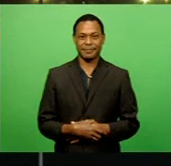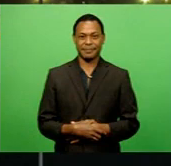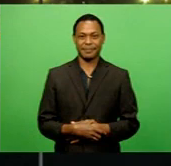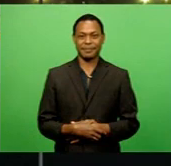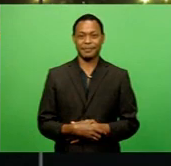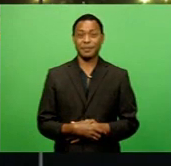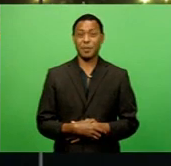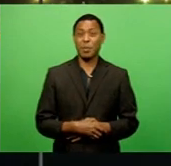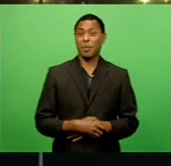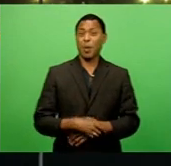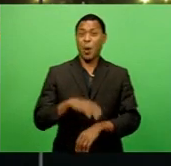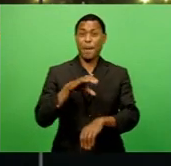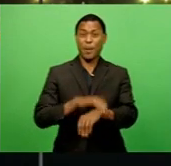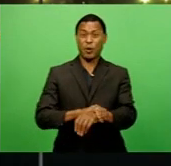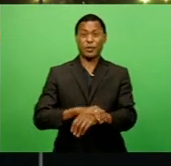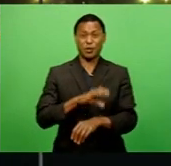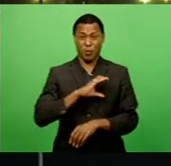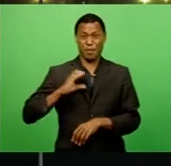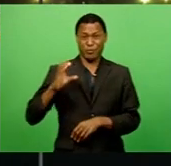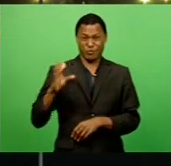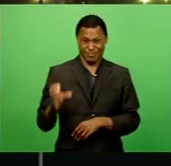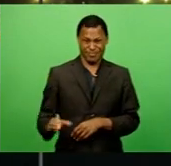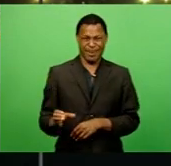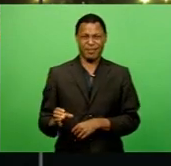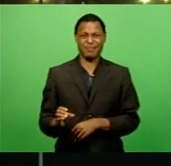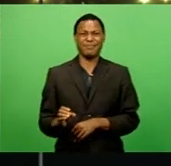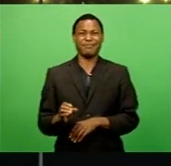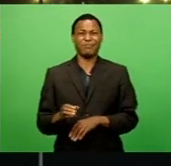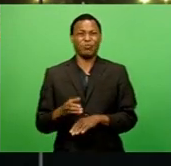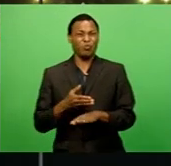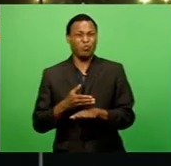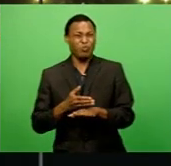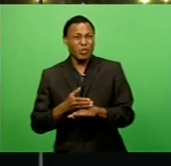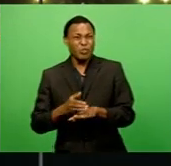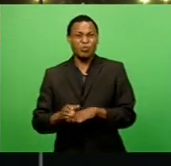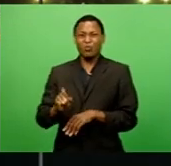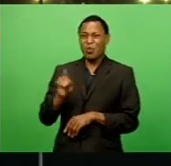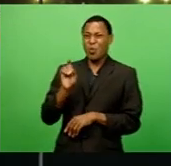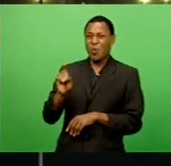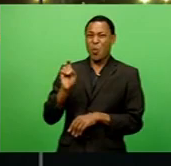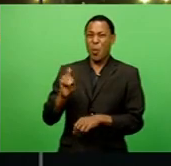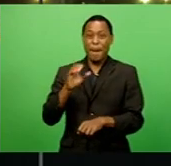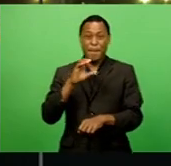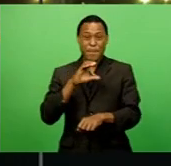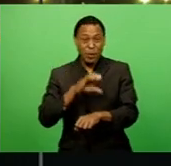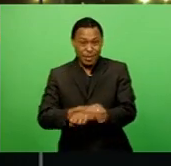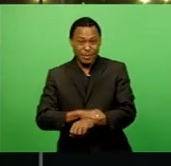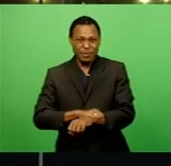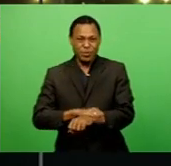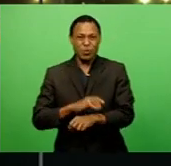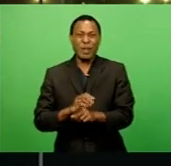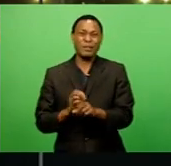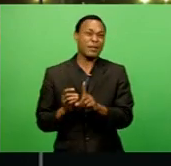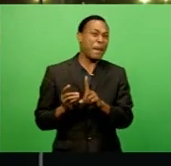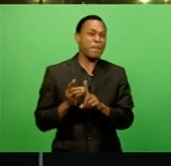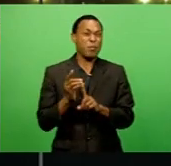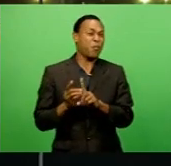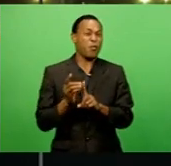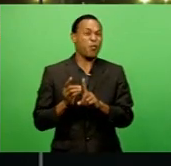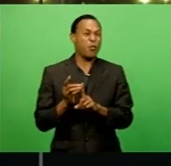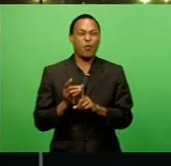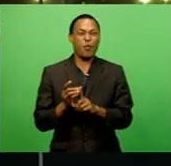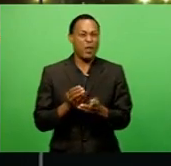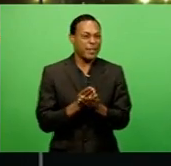Acting Police Commissioner Rusiati Tundravu has renewed his call for police officers to improve service delivery